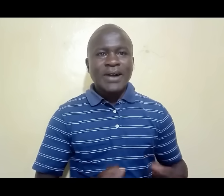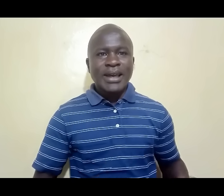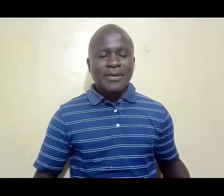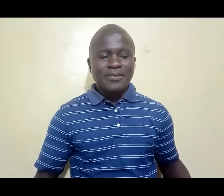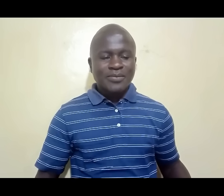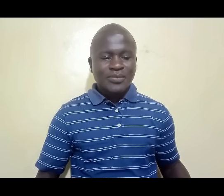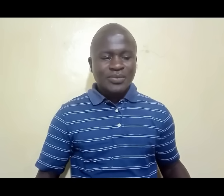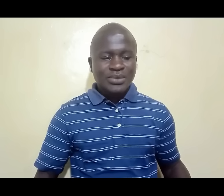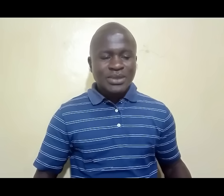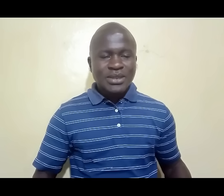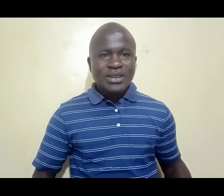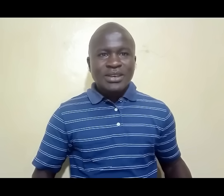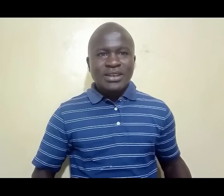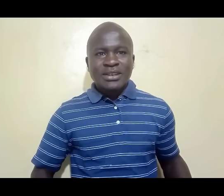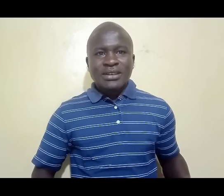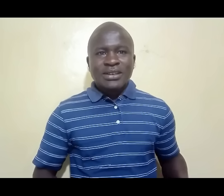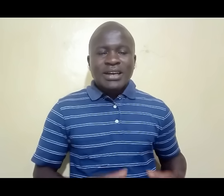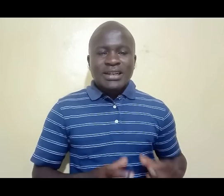and fire.